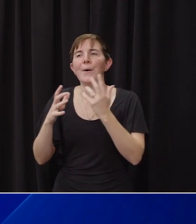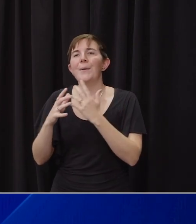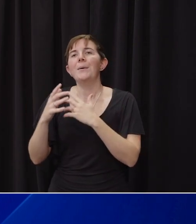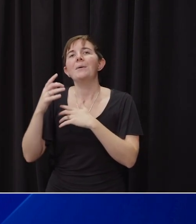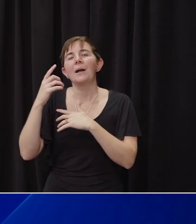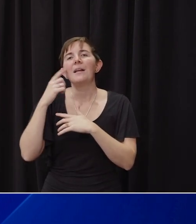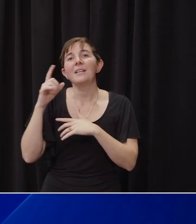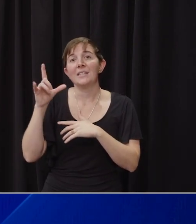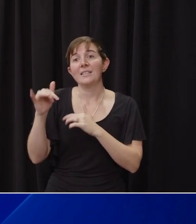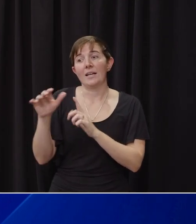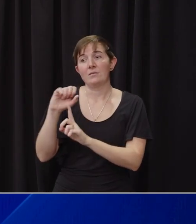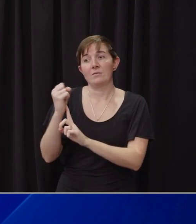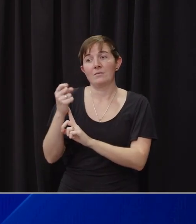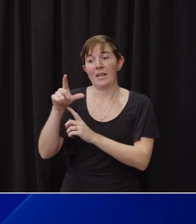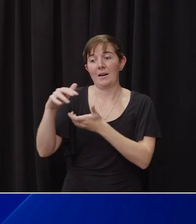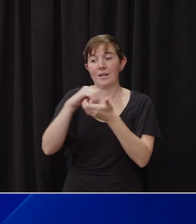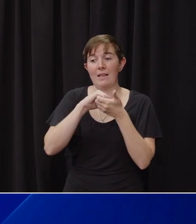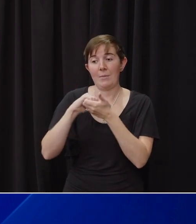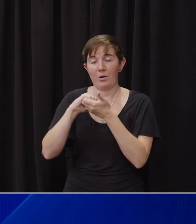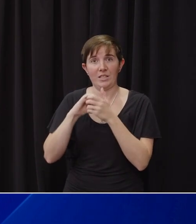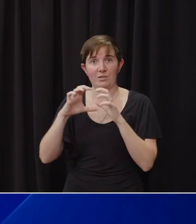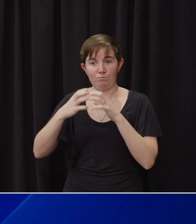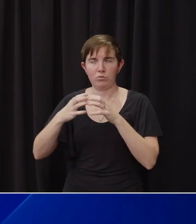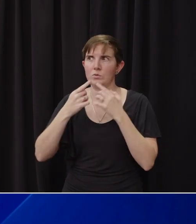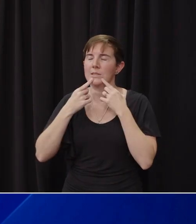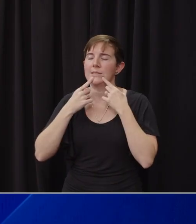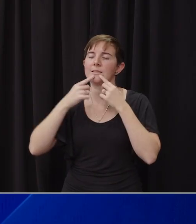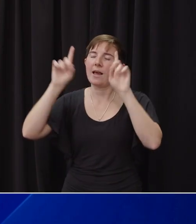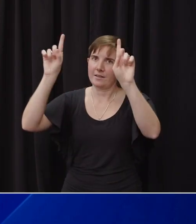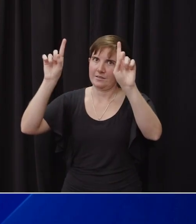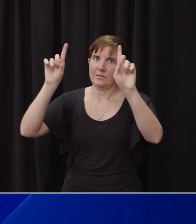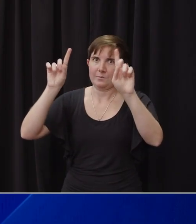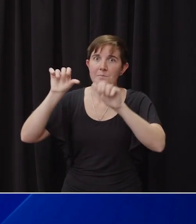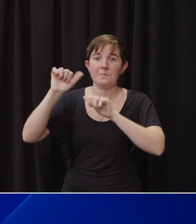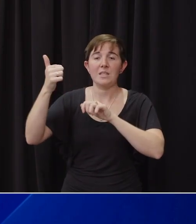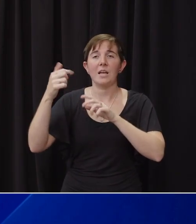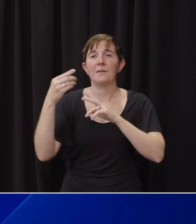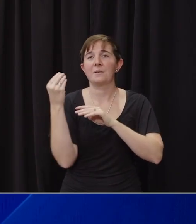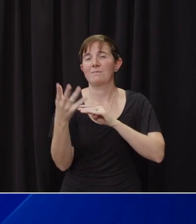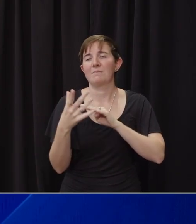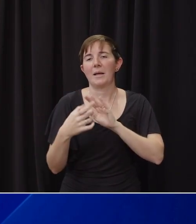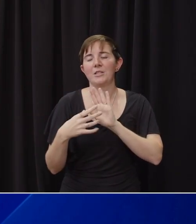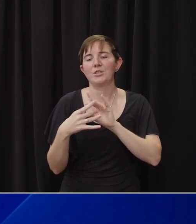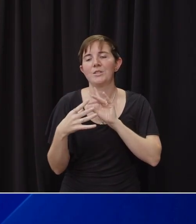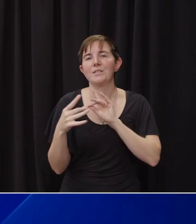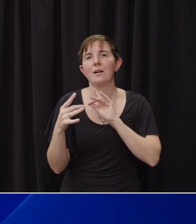think in that way, that collaboration was really successful. The other thing I'll mention